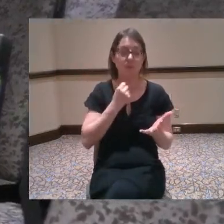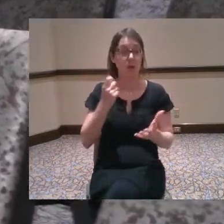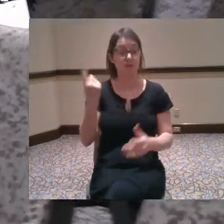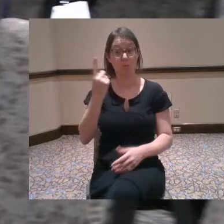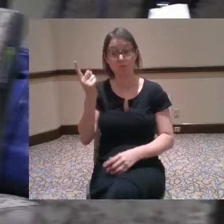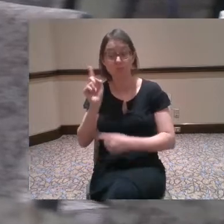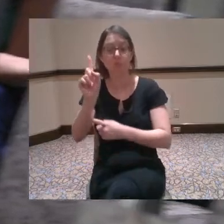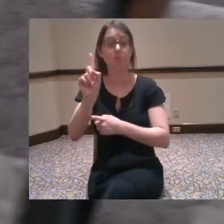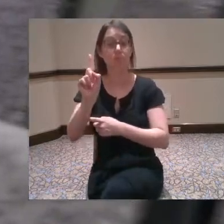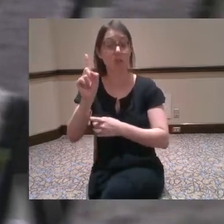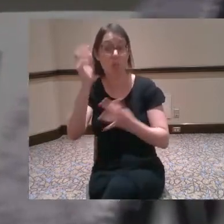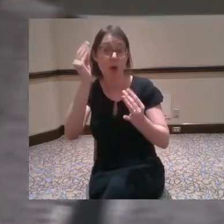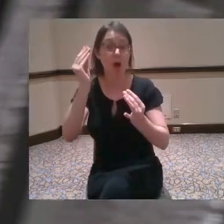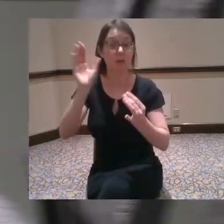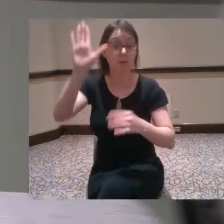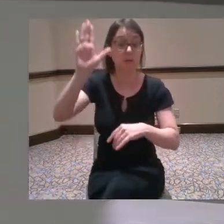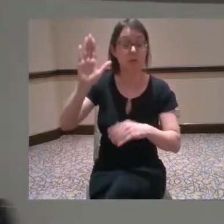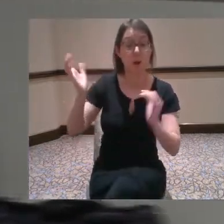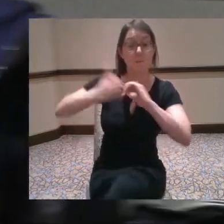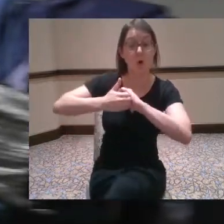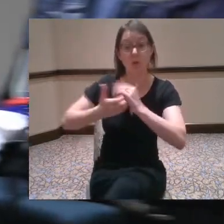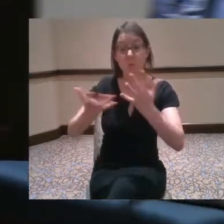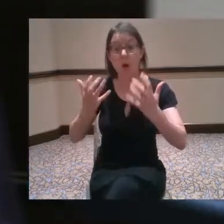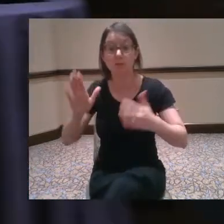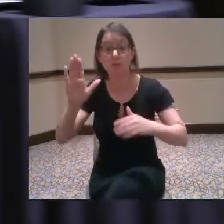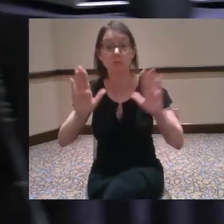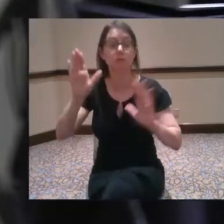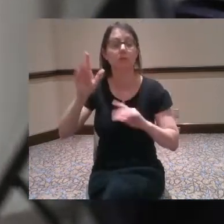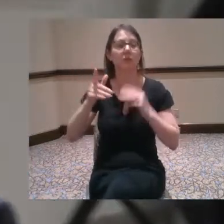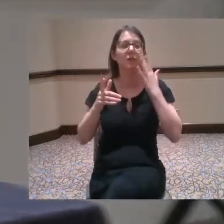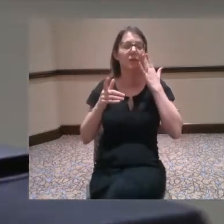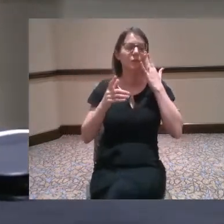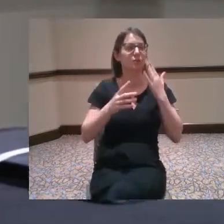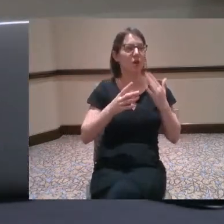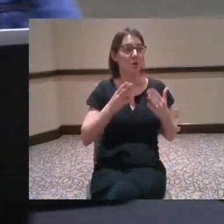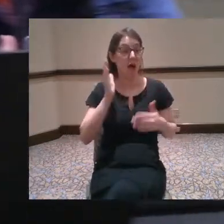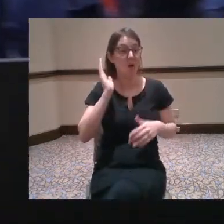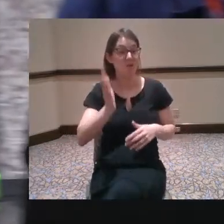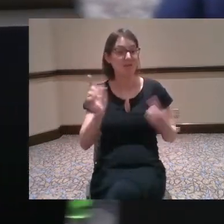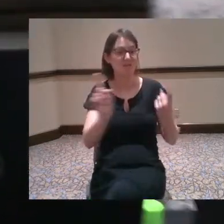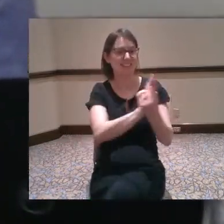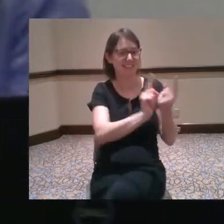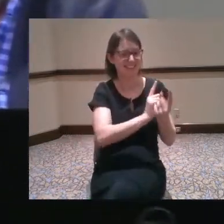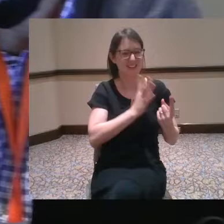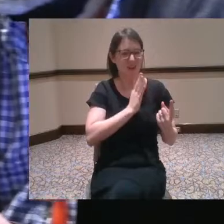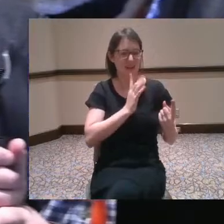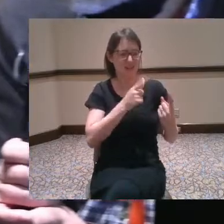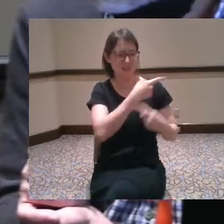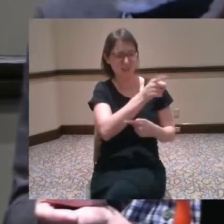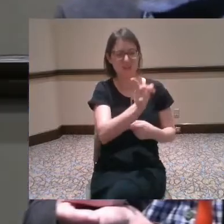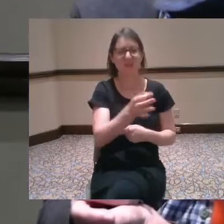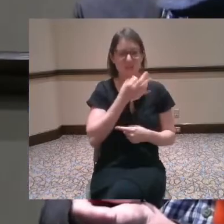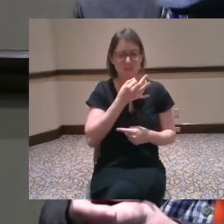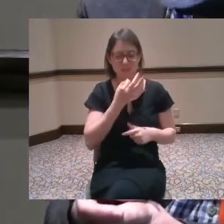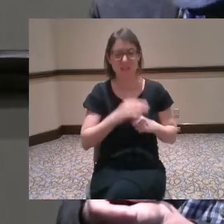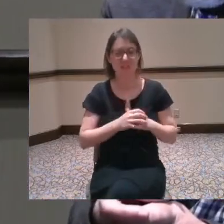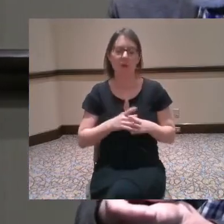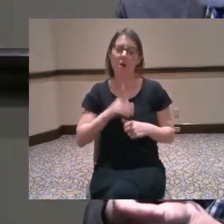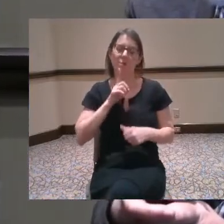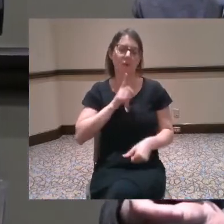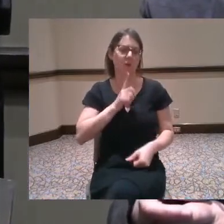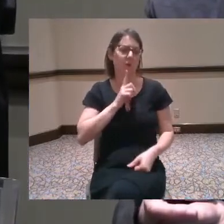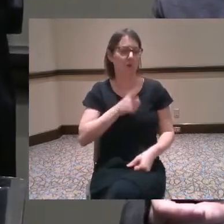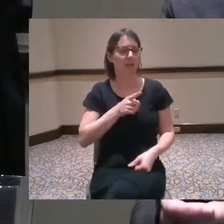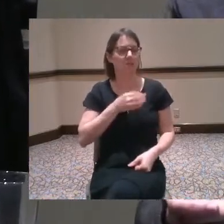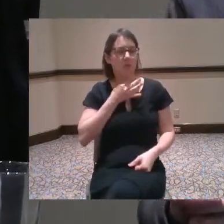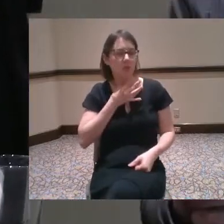want to have partnerships. So I'll be talking to some of you soon, but I just was really interested